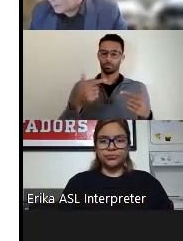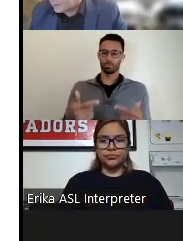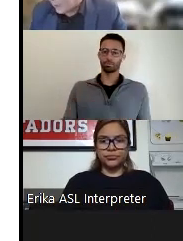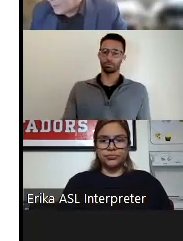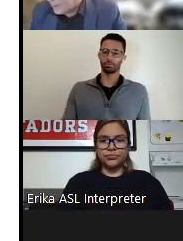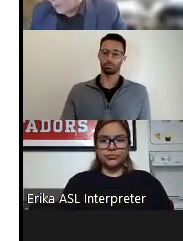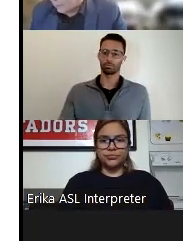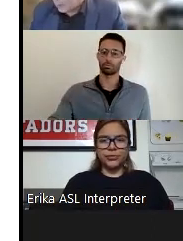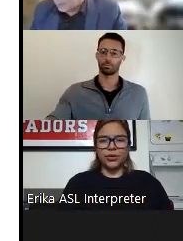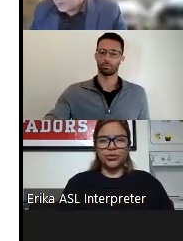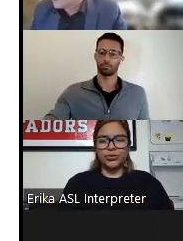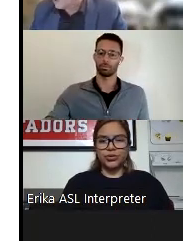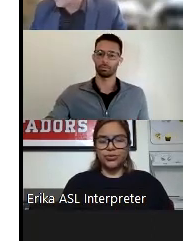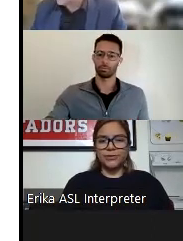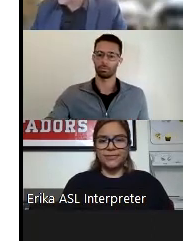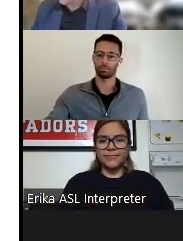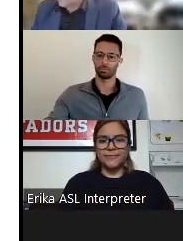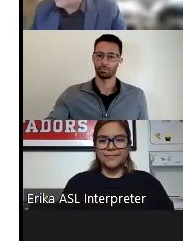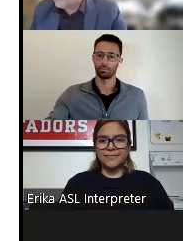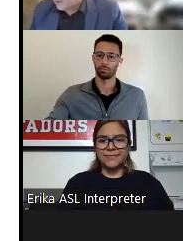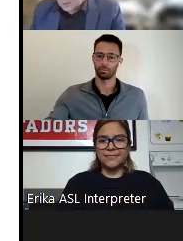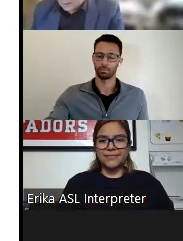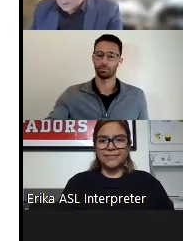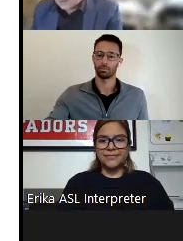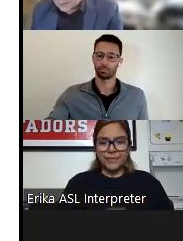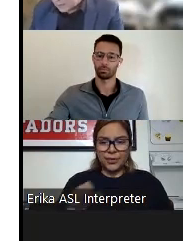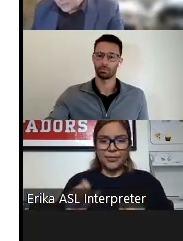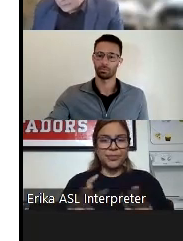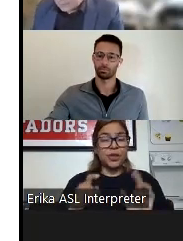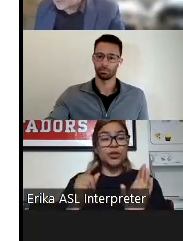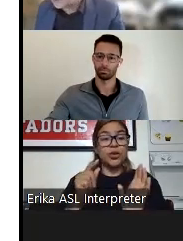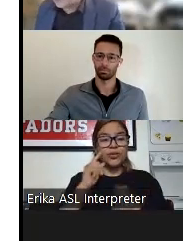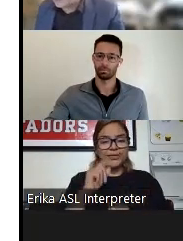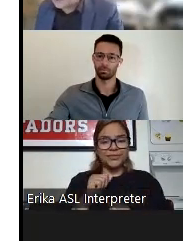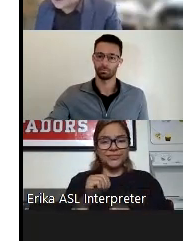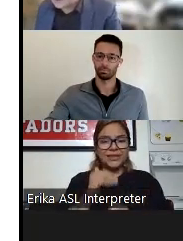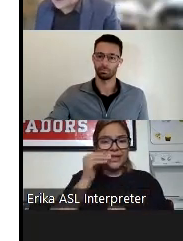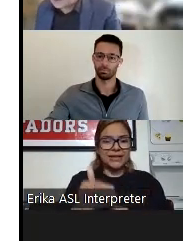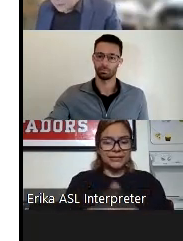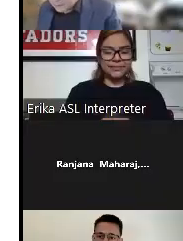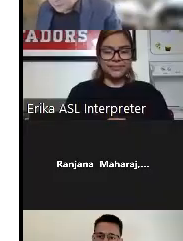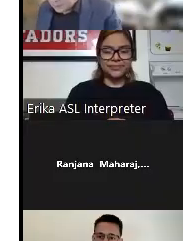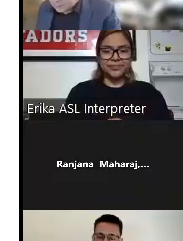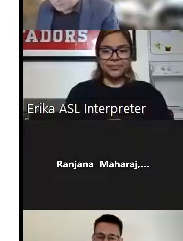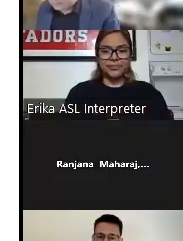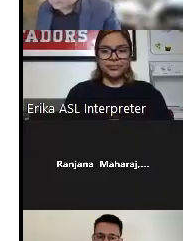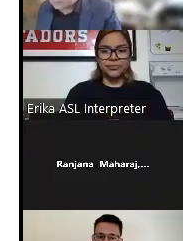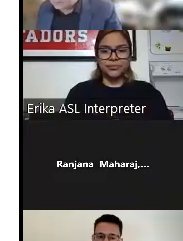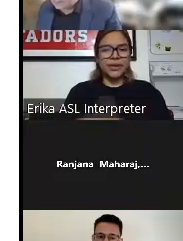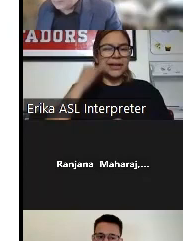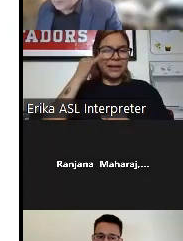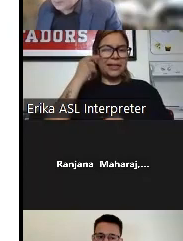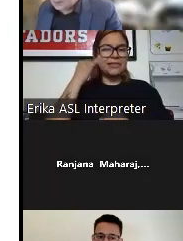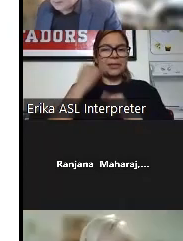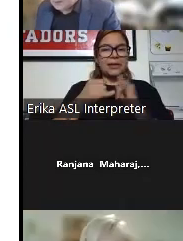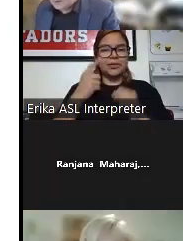some renters dominate California, but they're struggling to survive. Next slide. I think it's the last one.